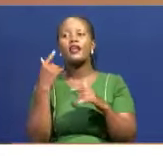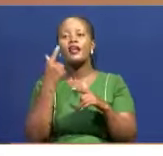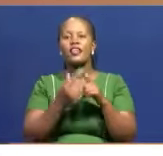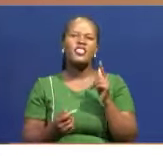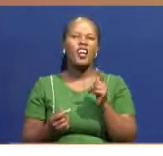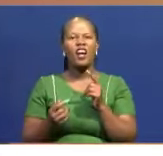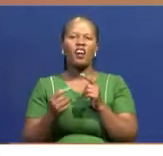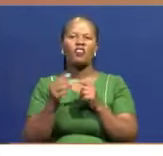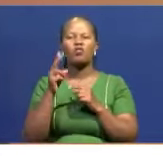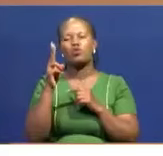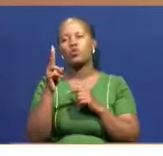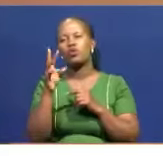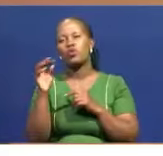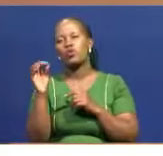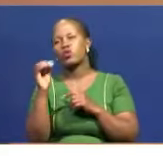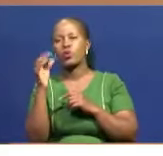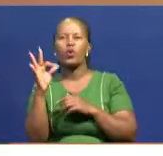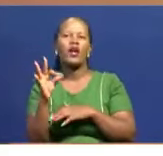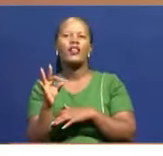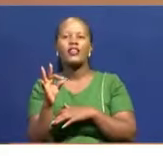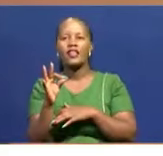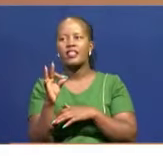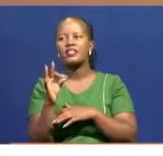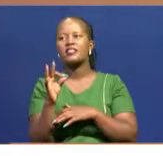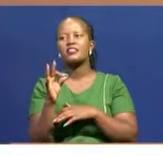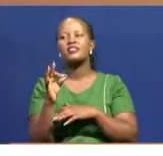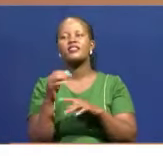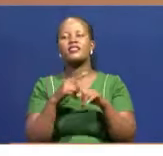That betrays my age almost immediately.